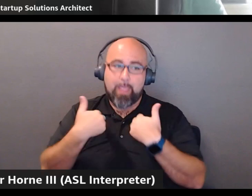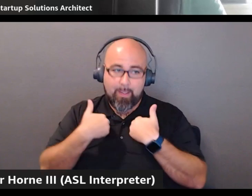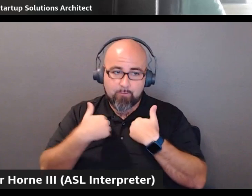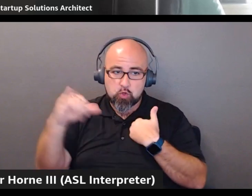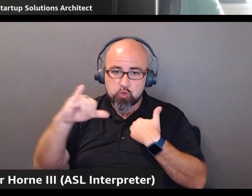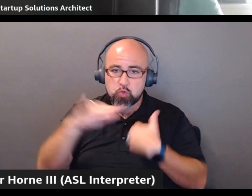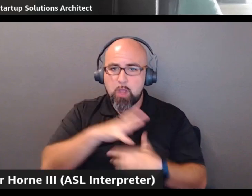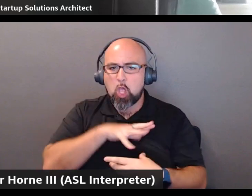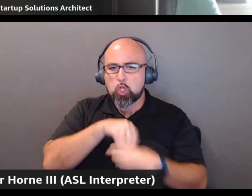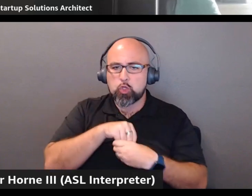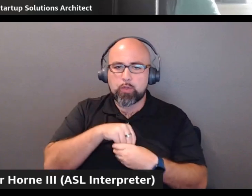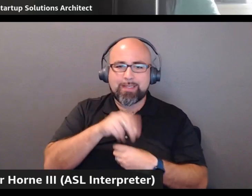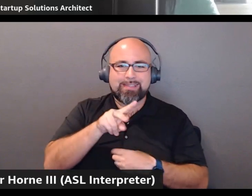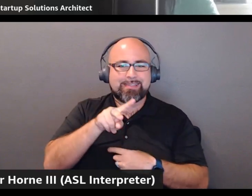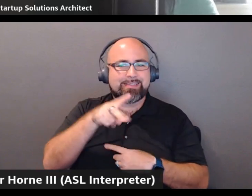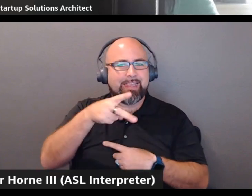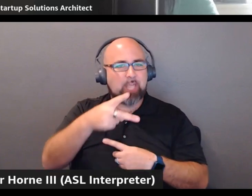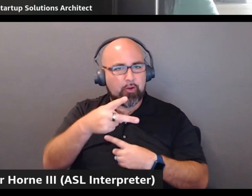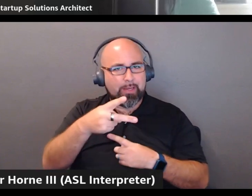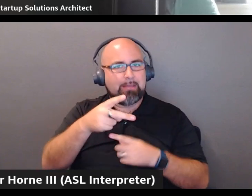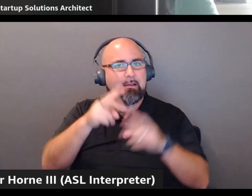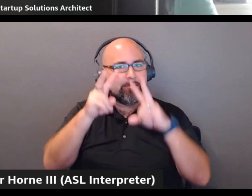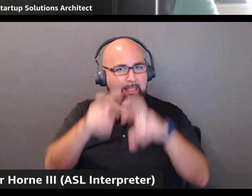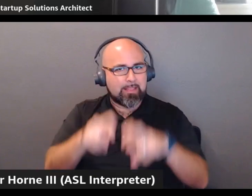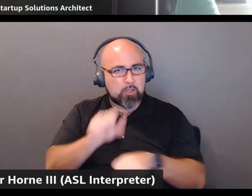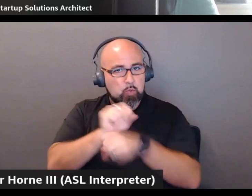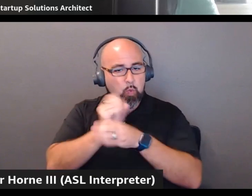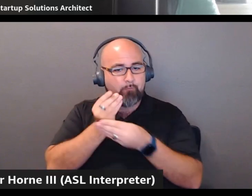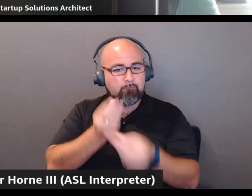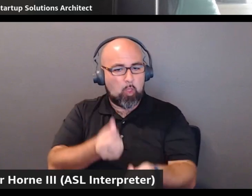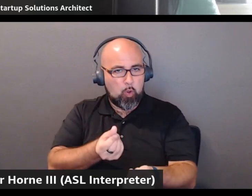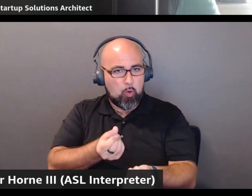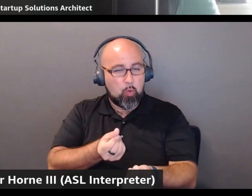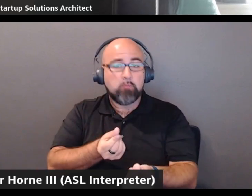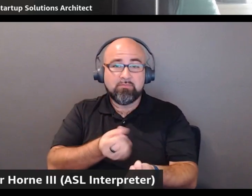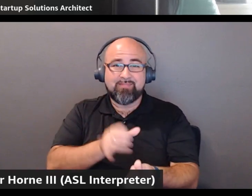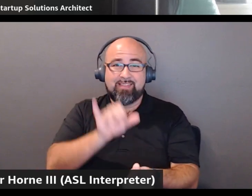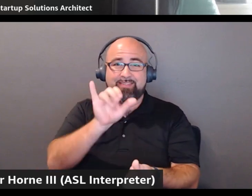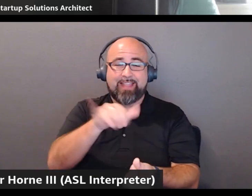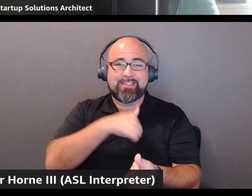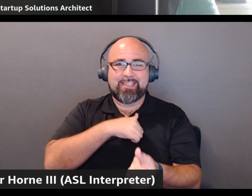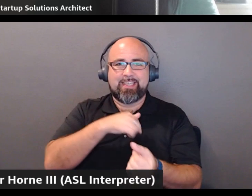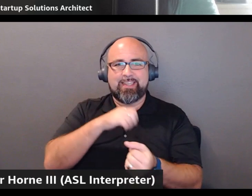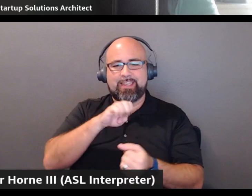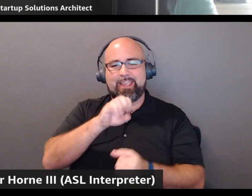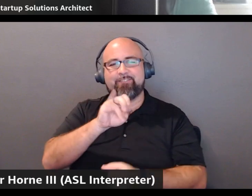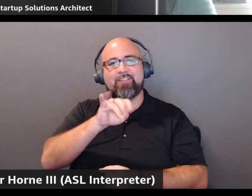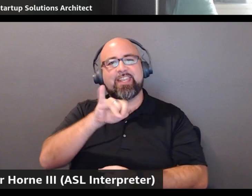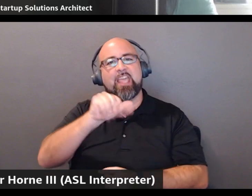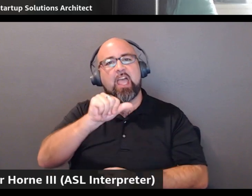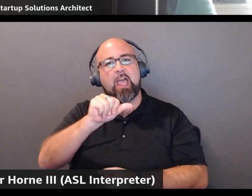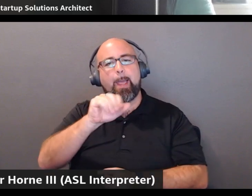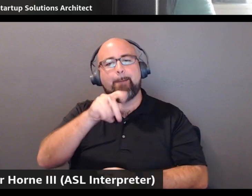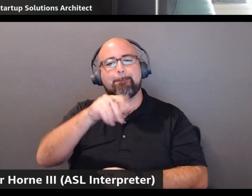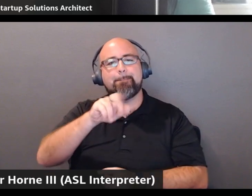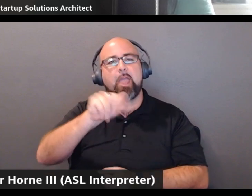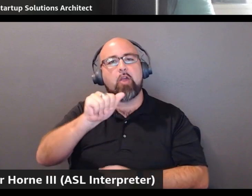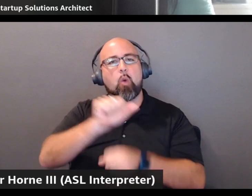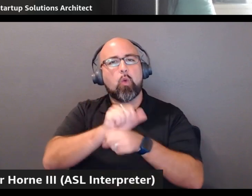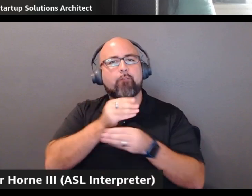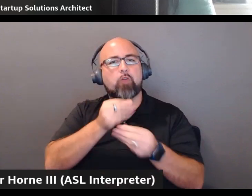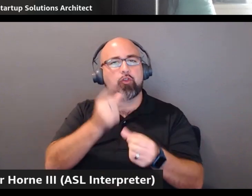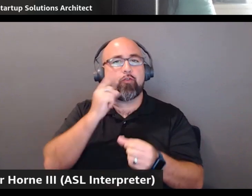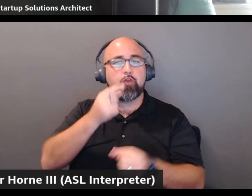include secondary analysis workflows. And these are the NVIDIA Parabricks workflows for germline and